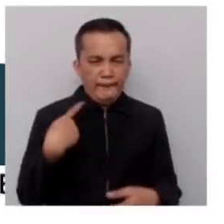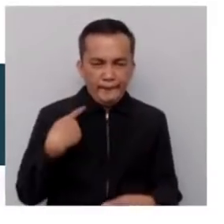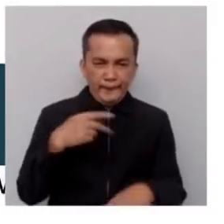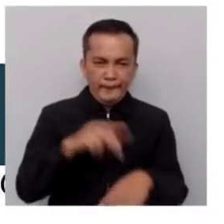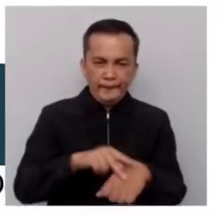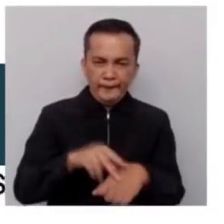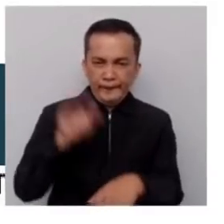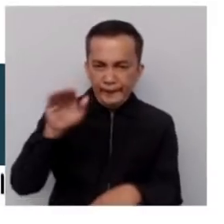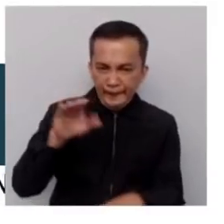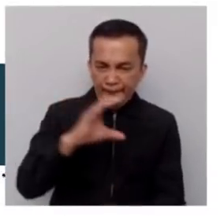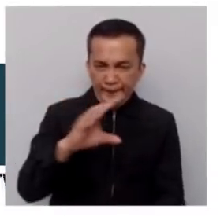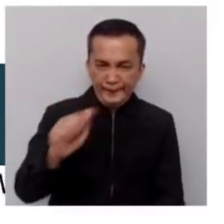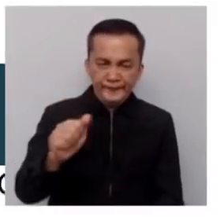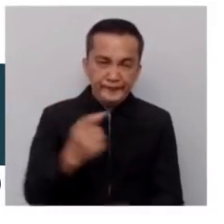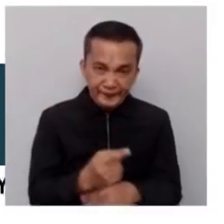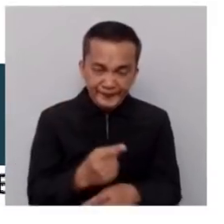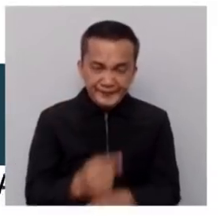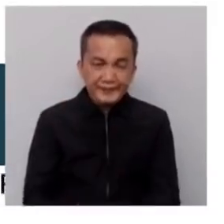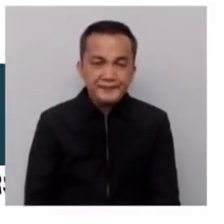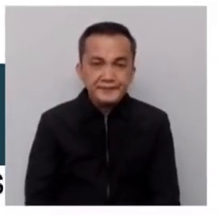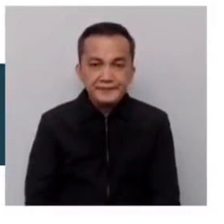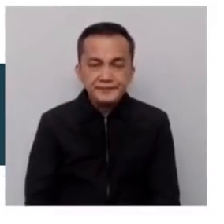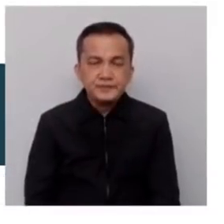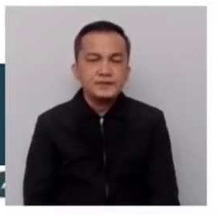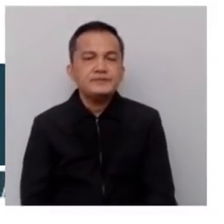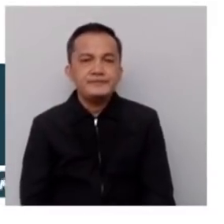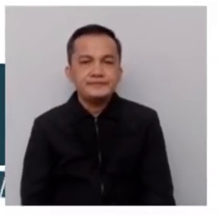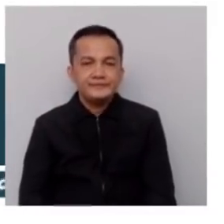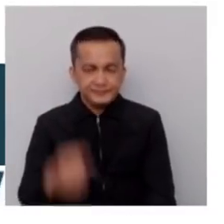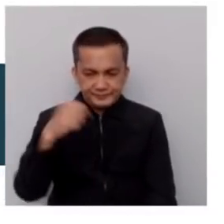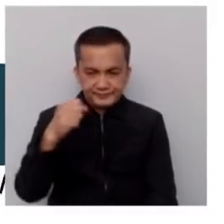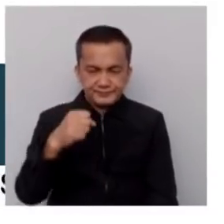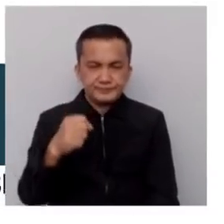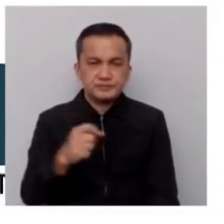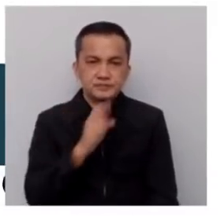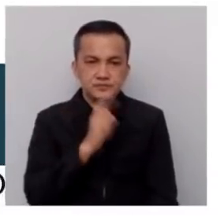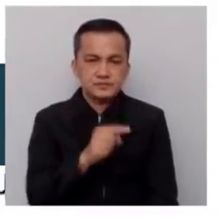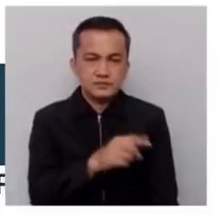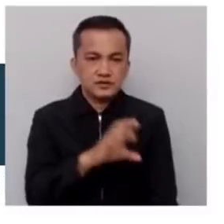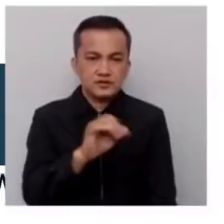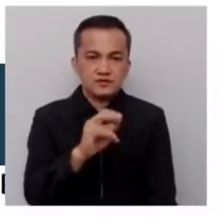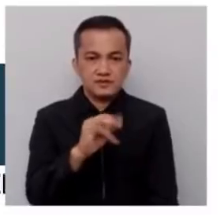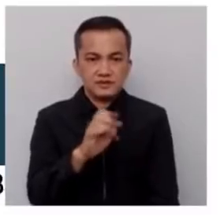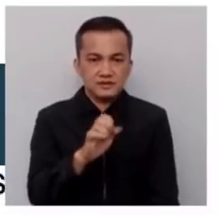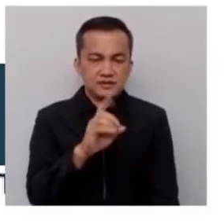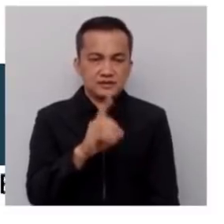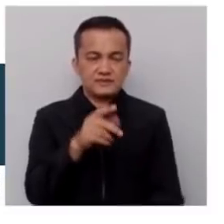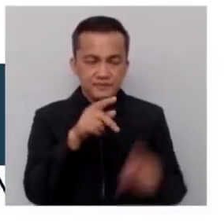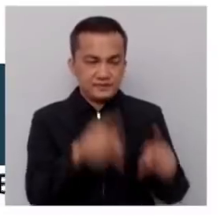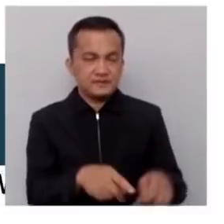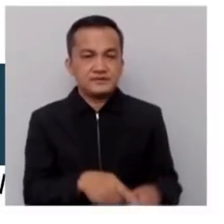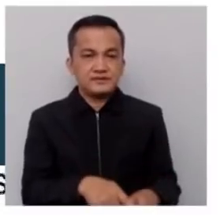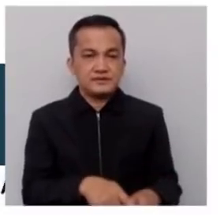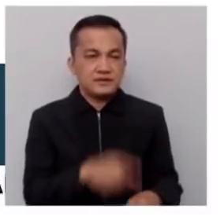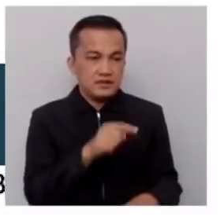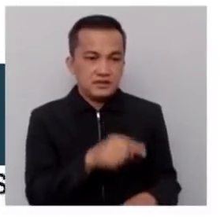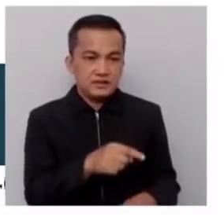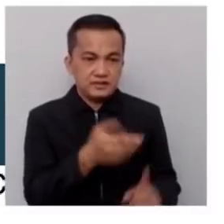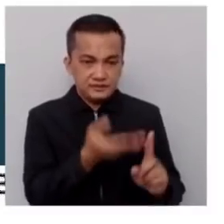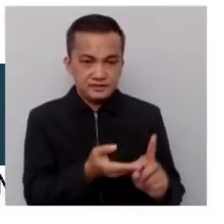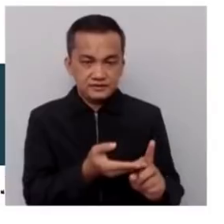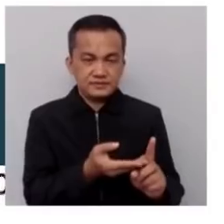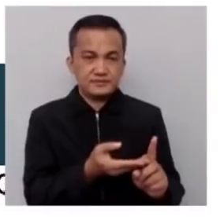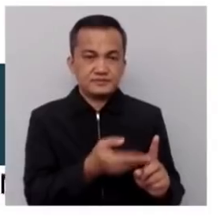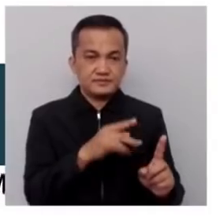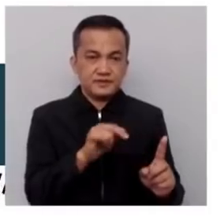Court of Appeal. So he was... Yes, it doesn't cancel out the fact that he is a convicted felon. He is a convicted felon. There's